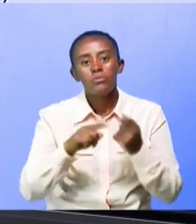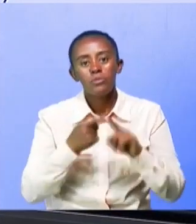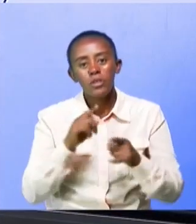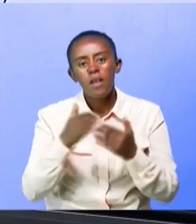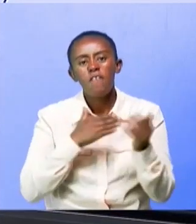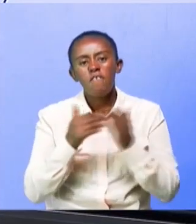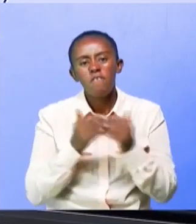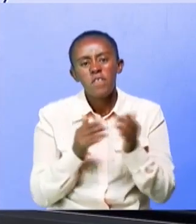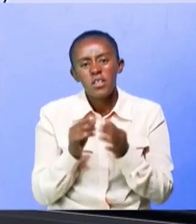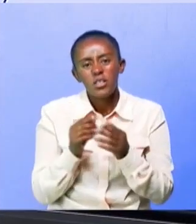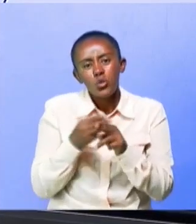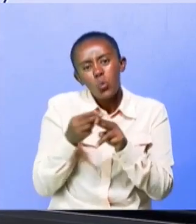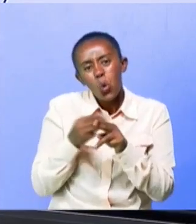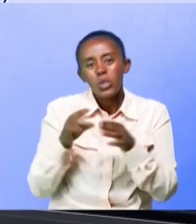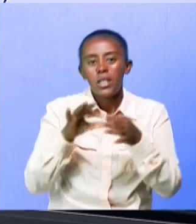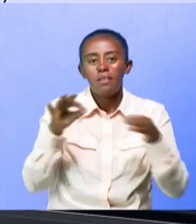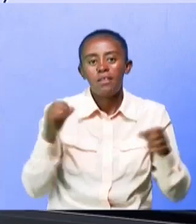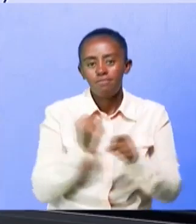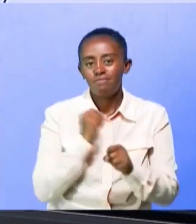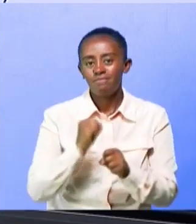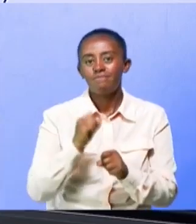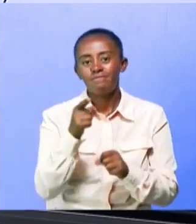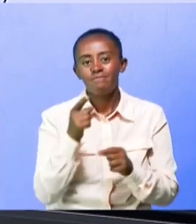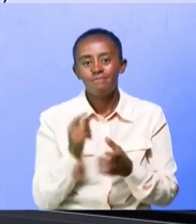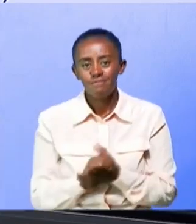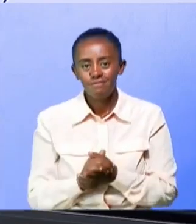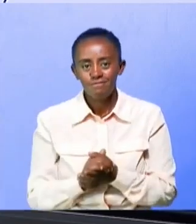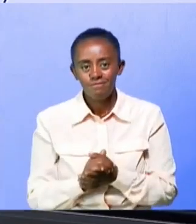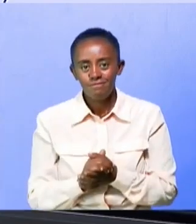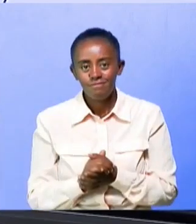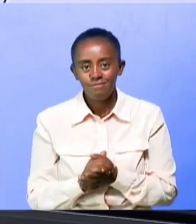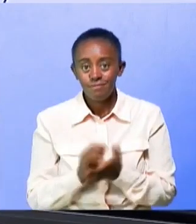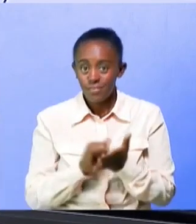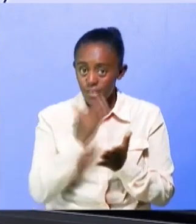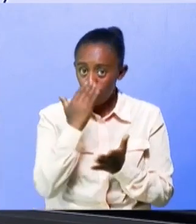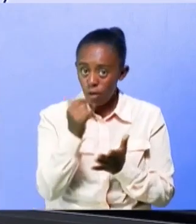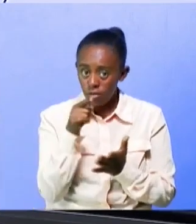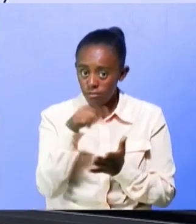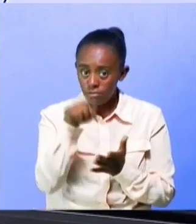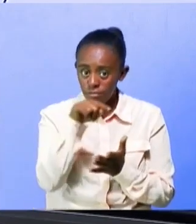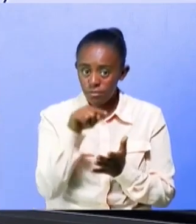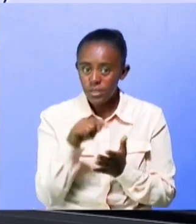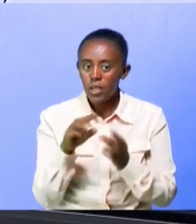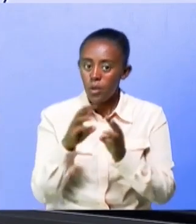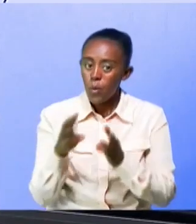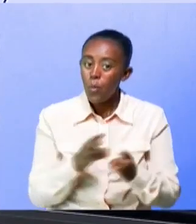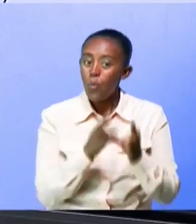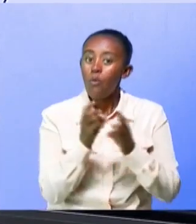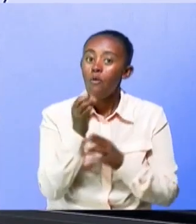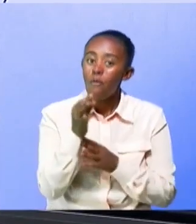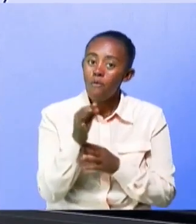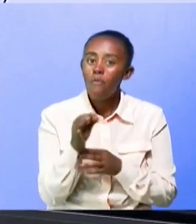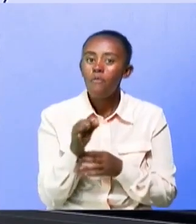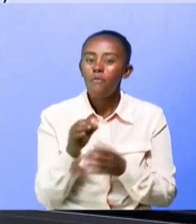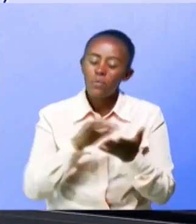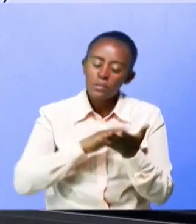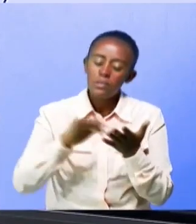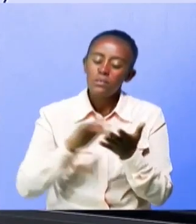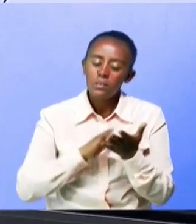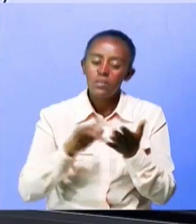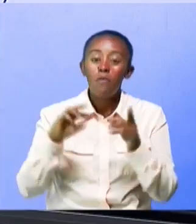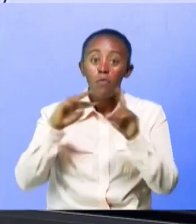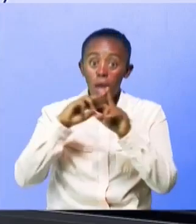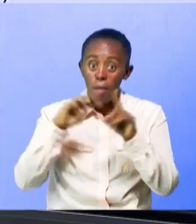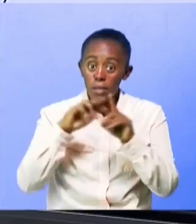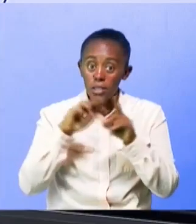simple and short sentences. That's why the way of studying vocabulary,